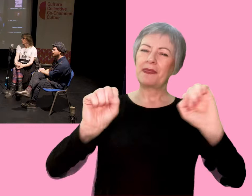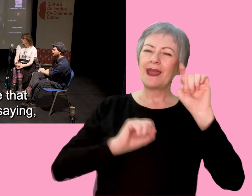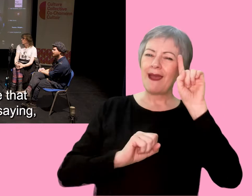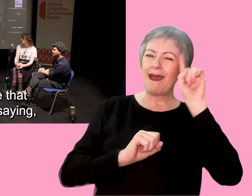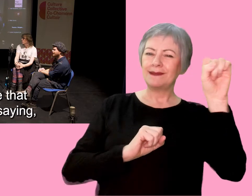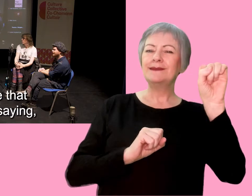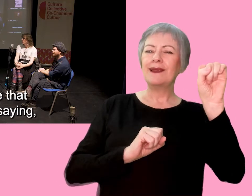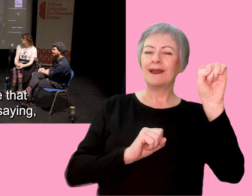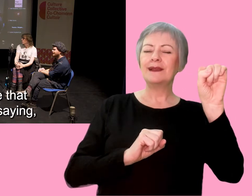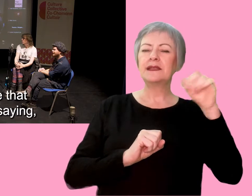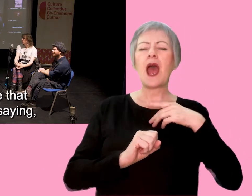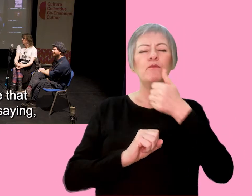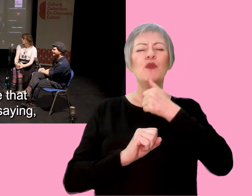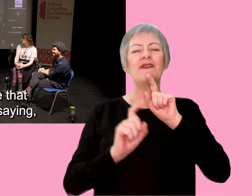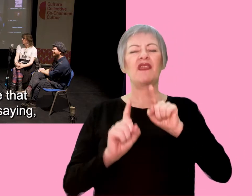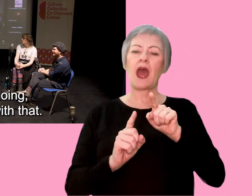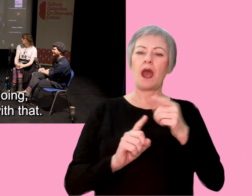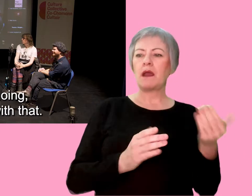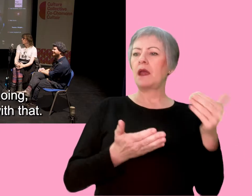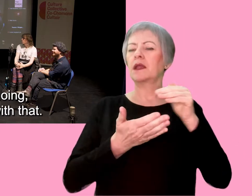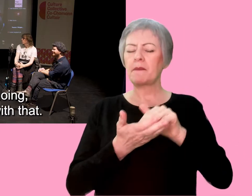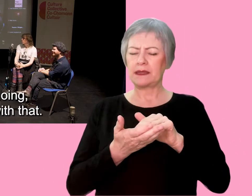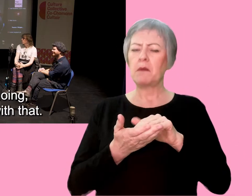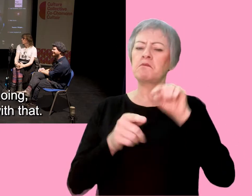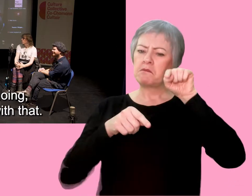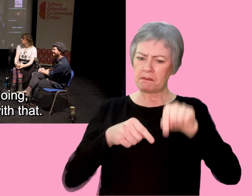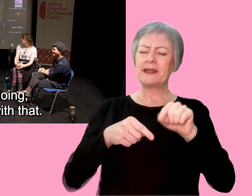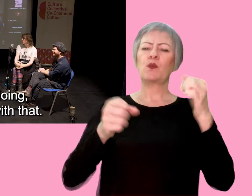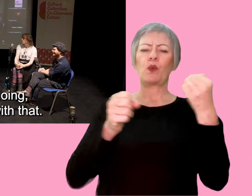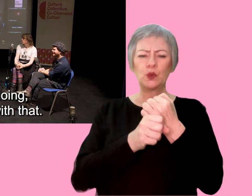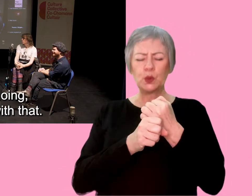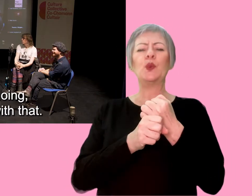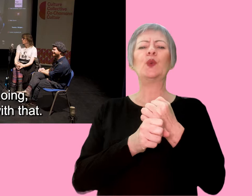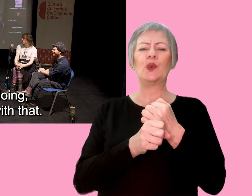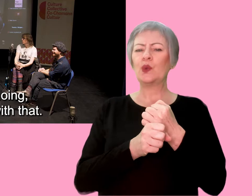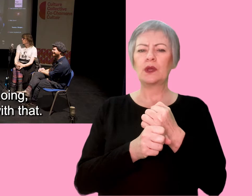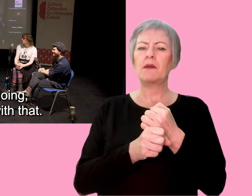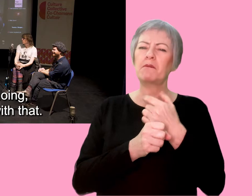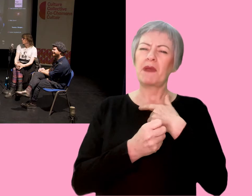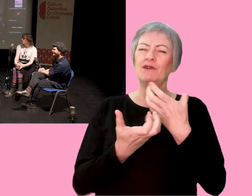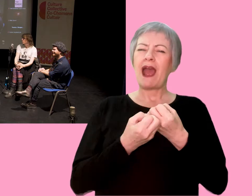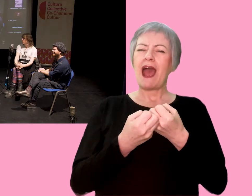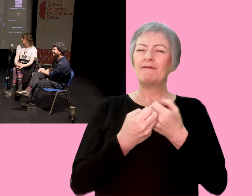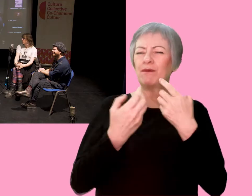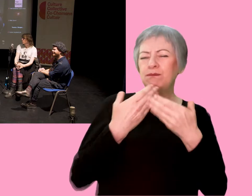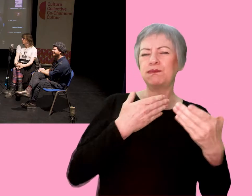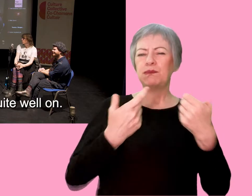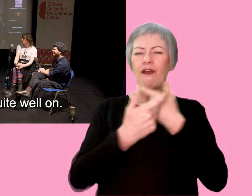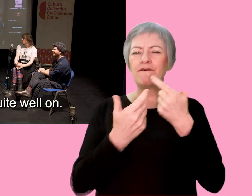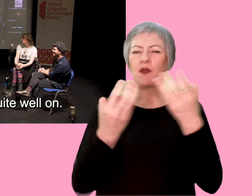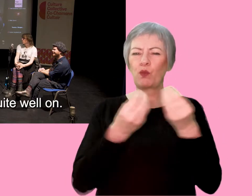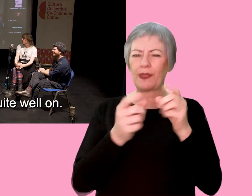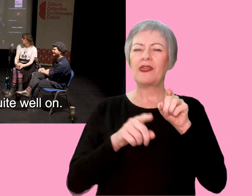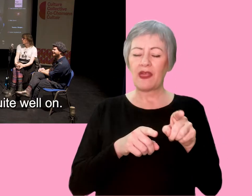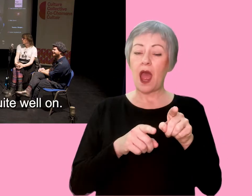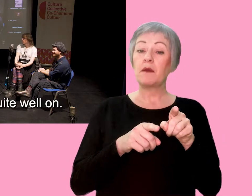And I prefer much more that than coming in and saying, this is what we're doing. And as I say, they have more fun with that and do it. So at